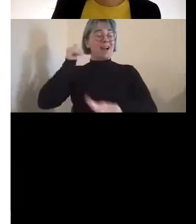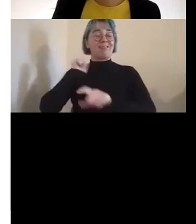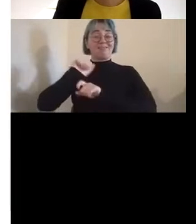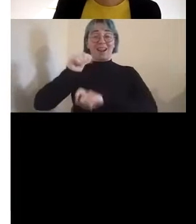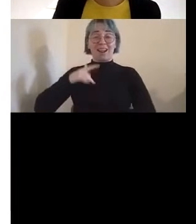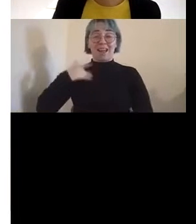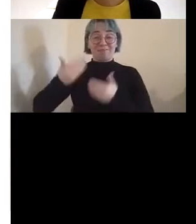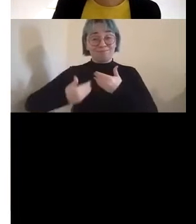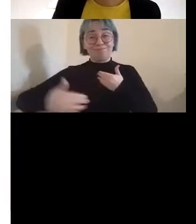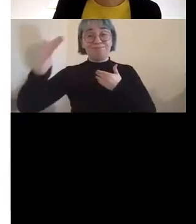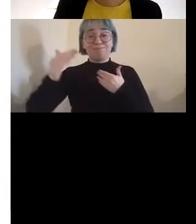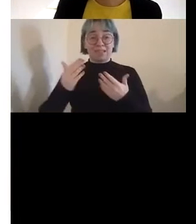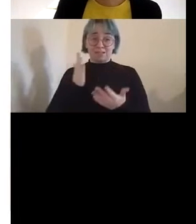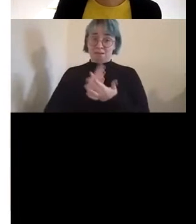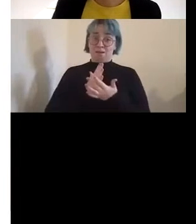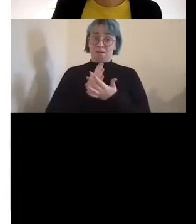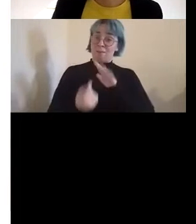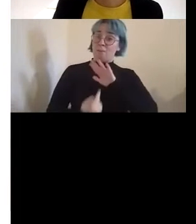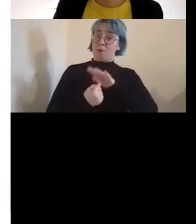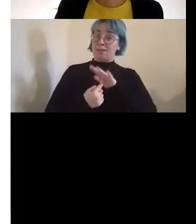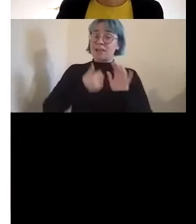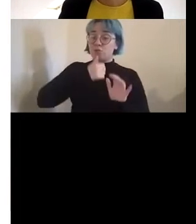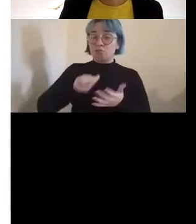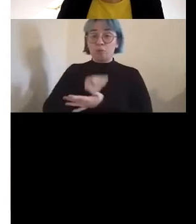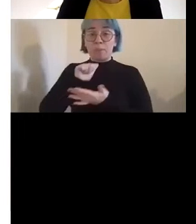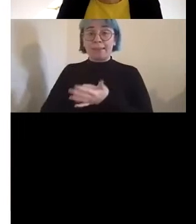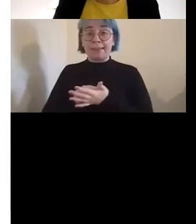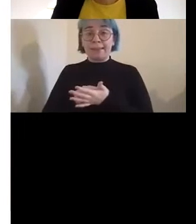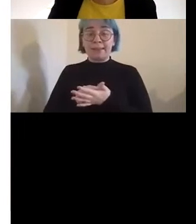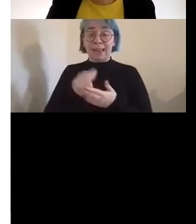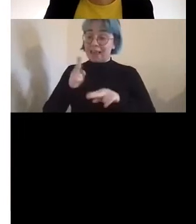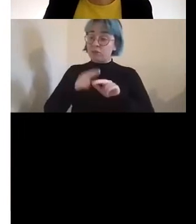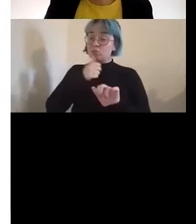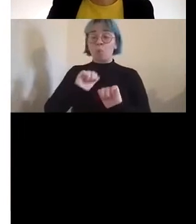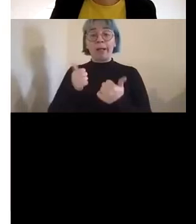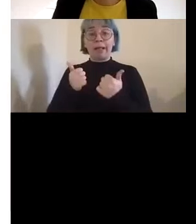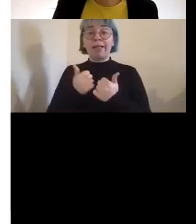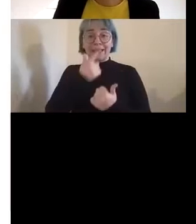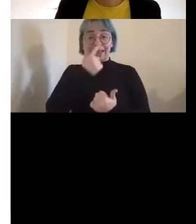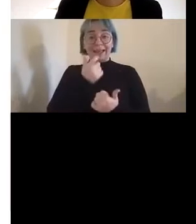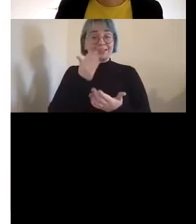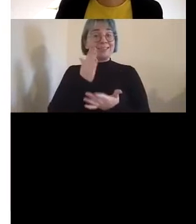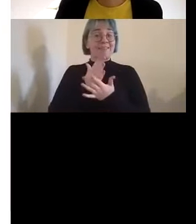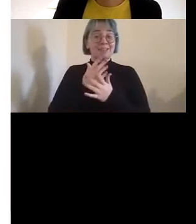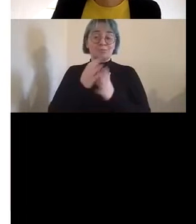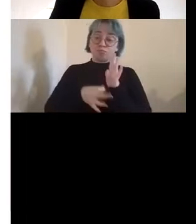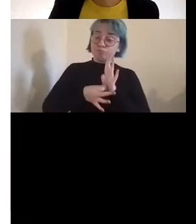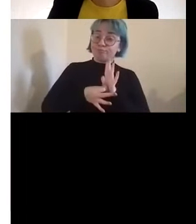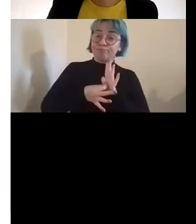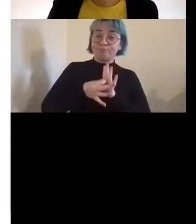important to make sure it's being used. And if it's used well, then it can definitely increase the